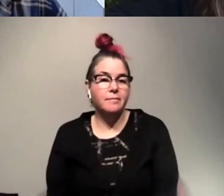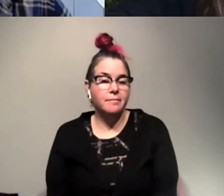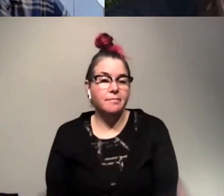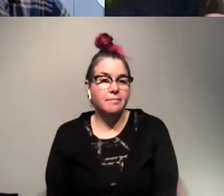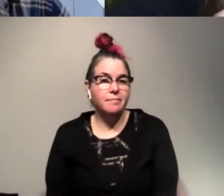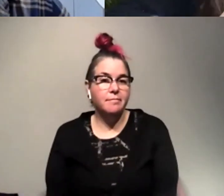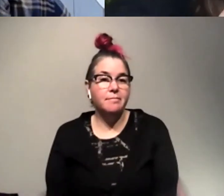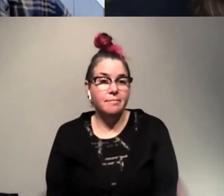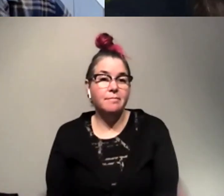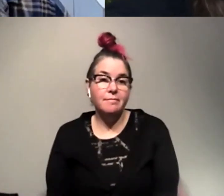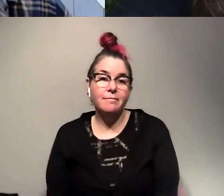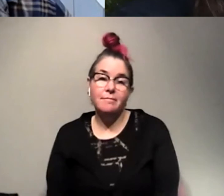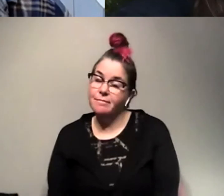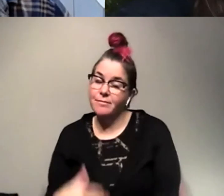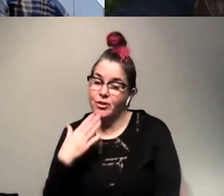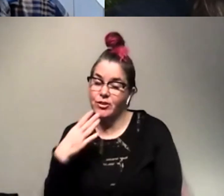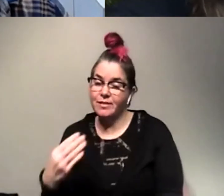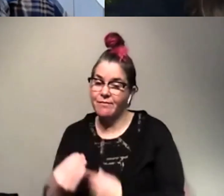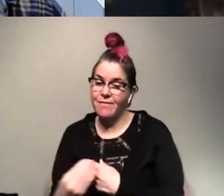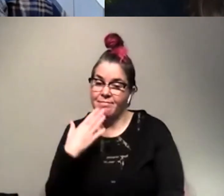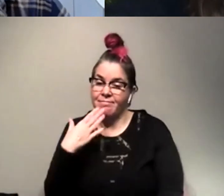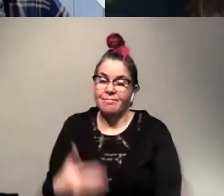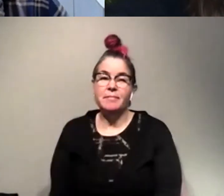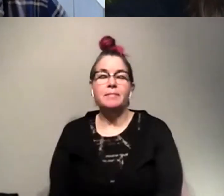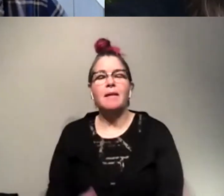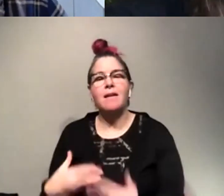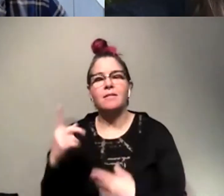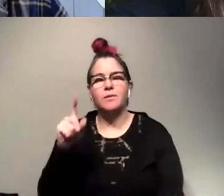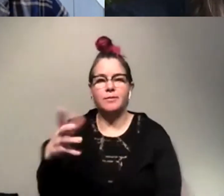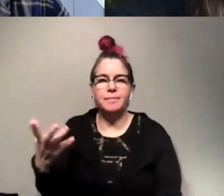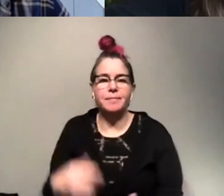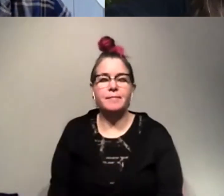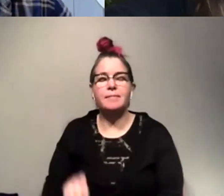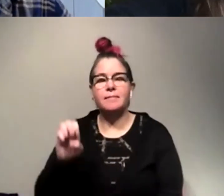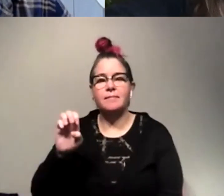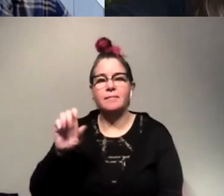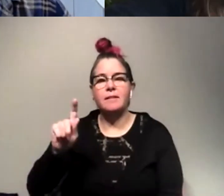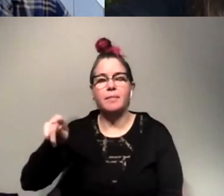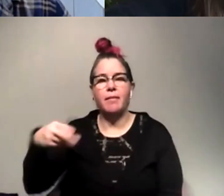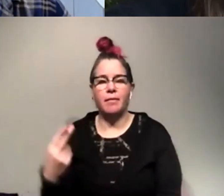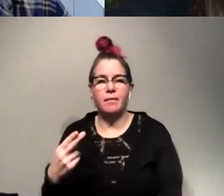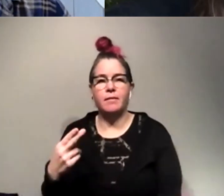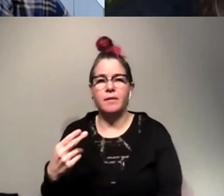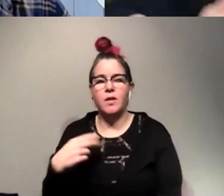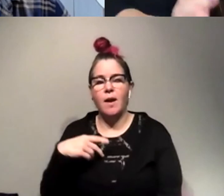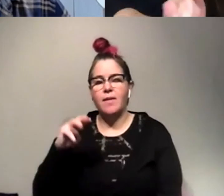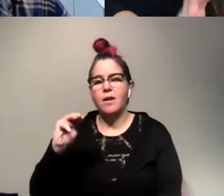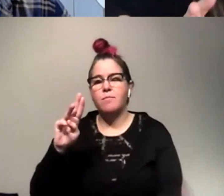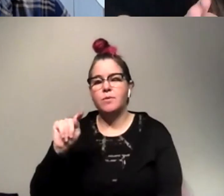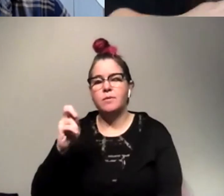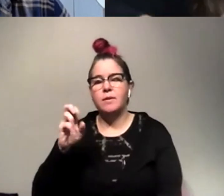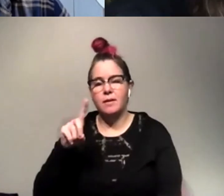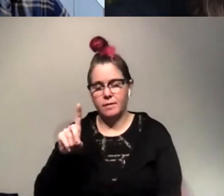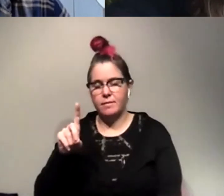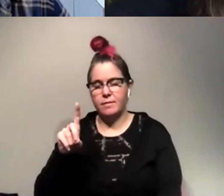yeah, that is solid advice. Thank you. The next question is from Elizabeth. So you have a mutated bacteria that in this